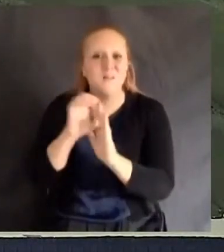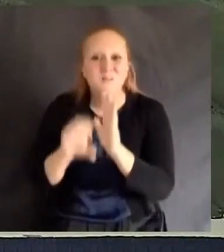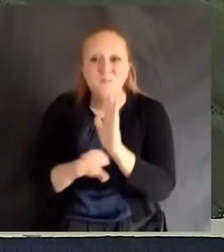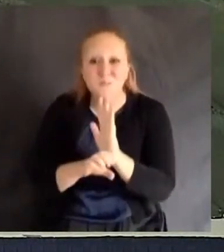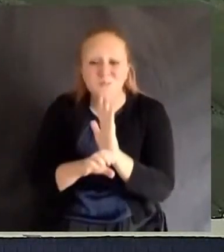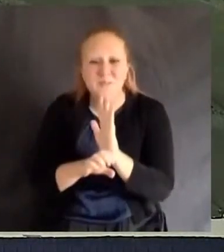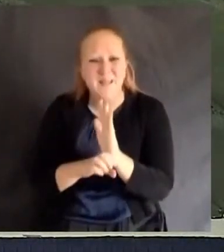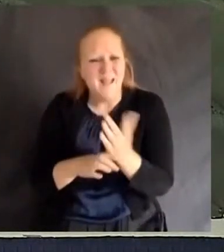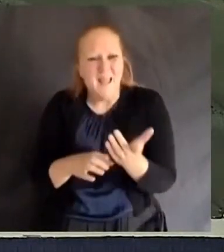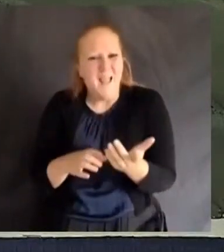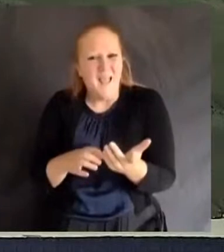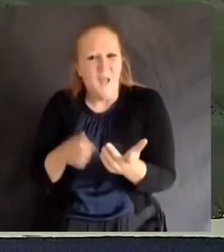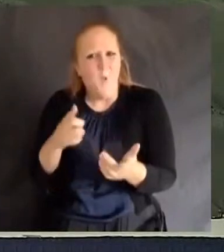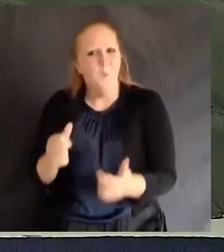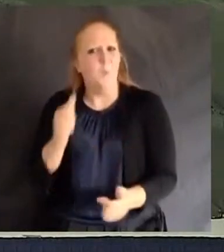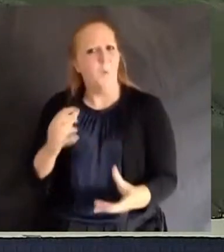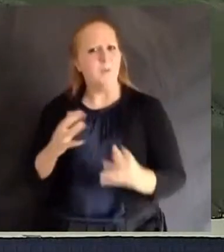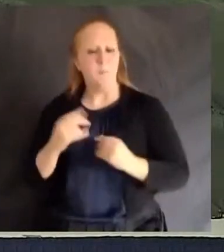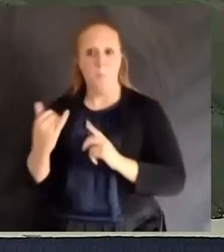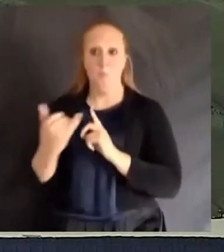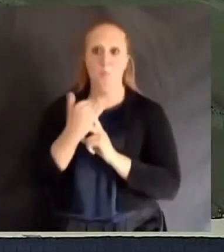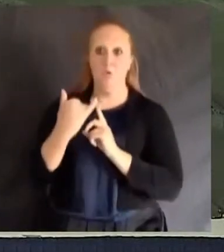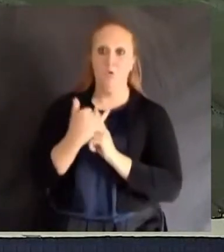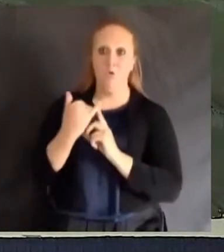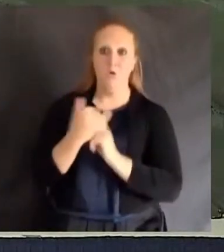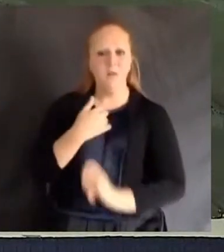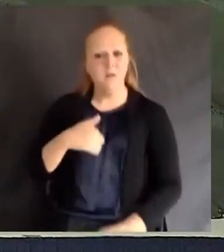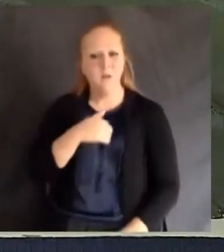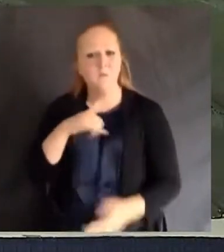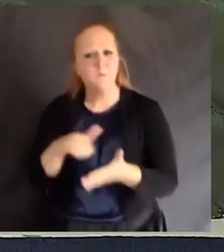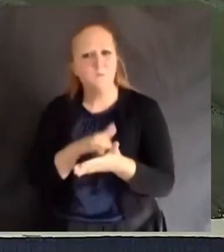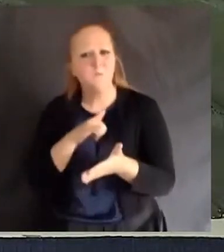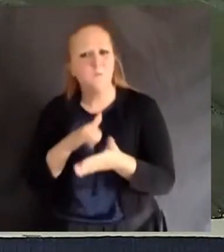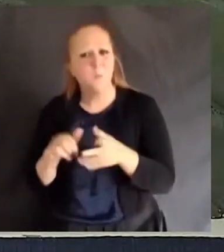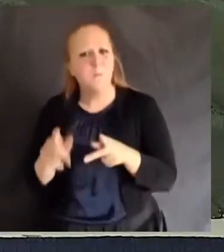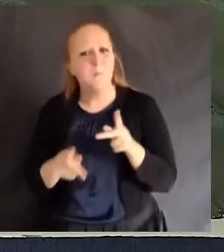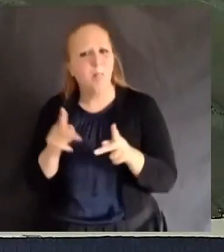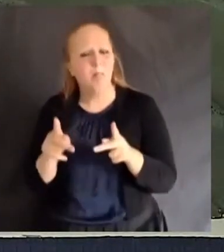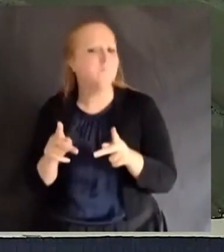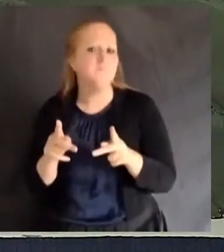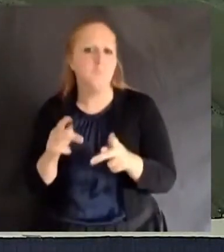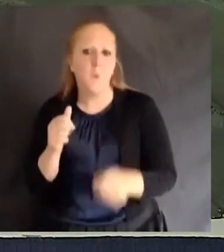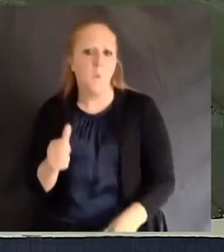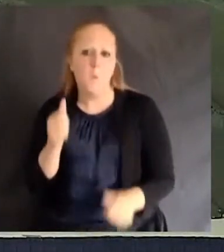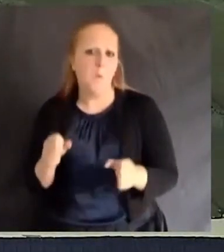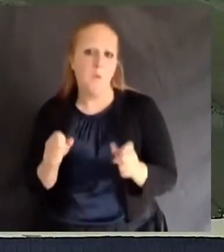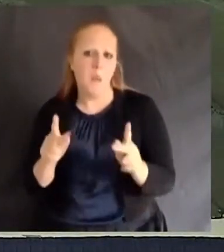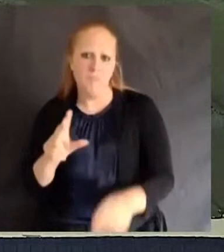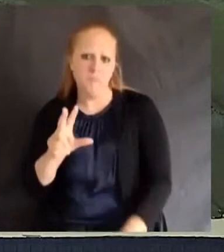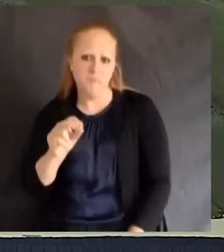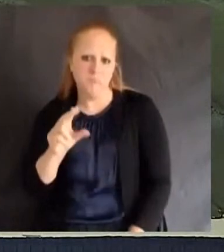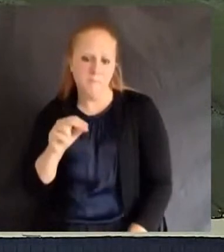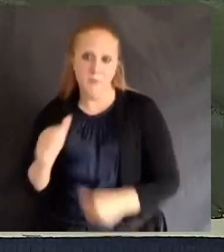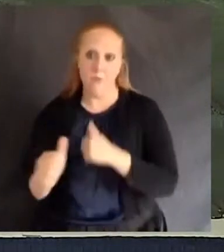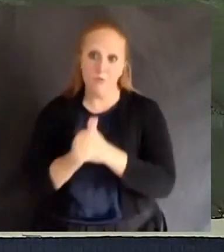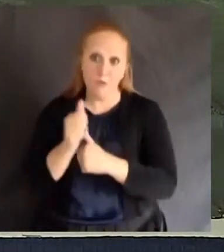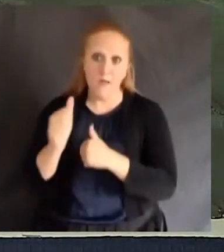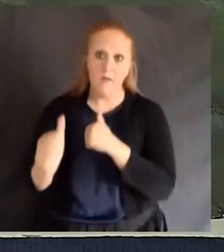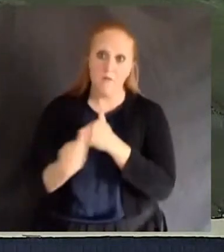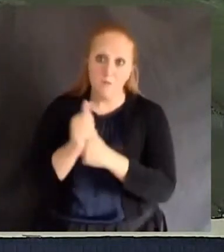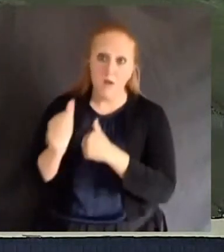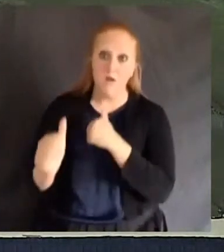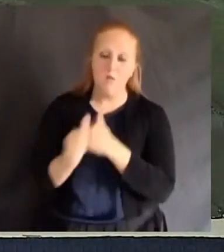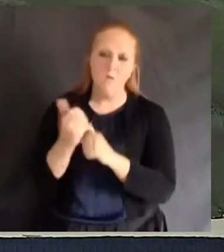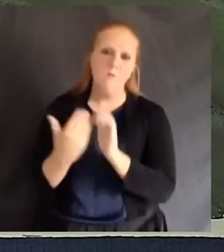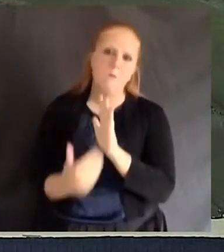going to bully New Yorkers. That's not going to happen, right? Threaten me.